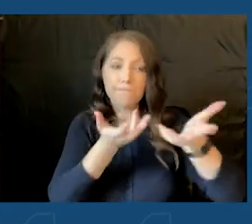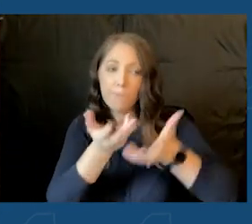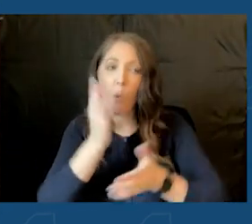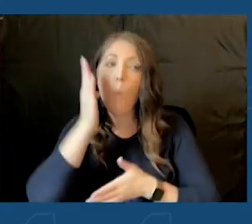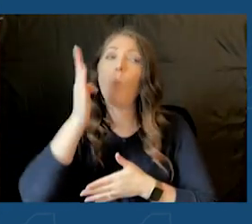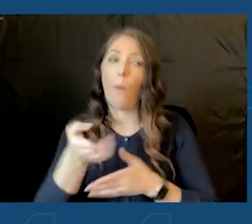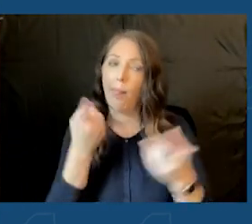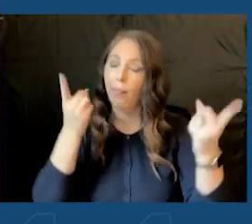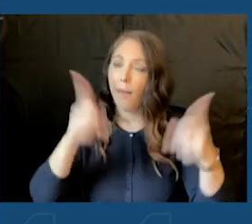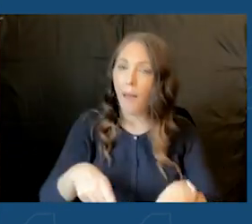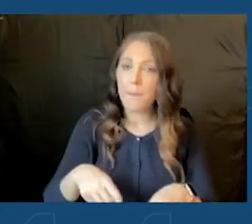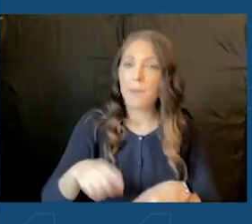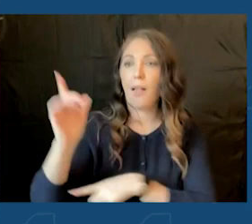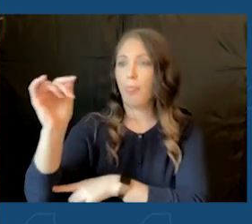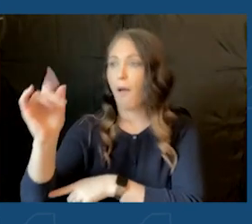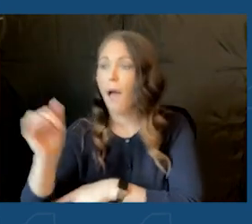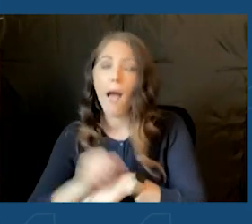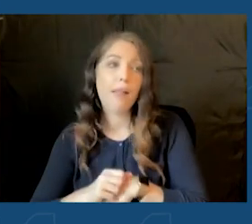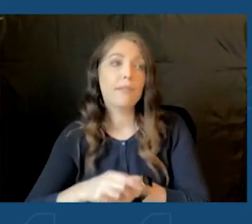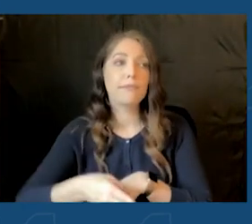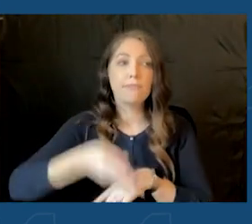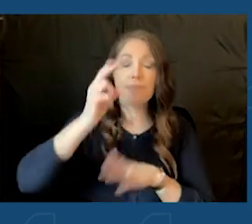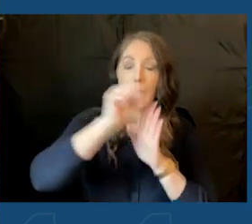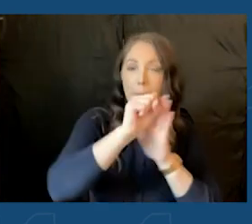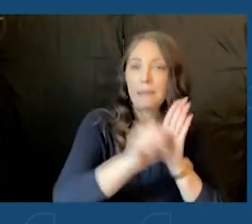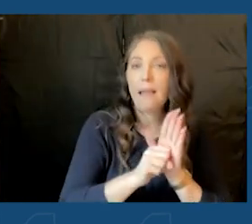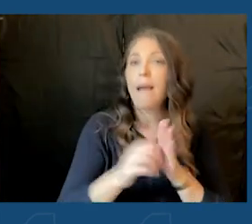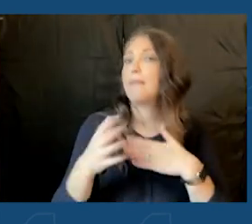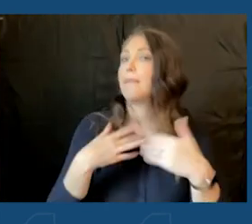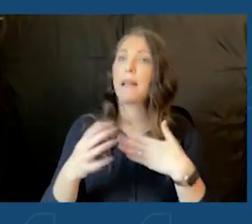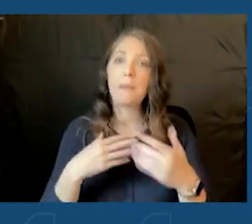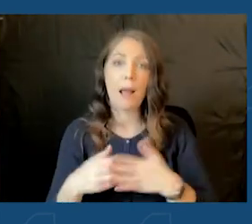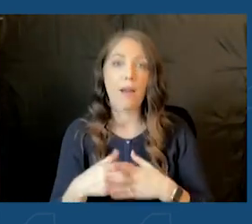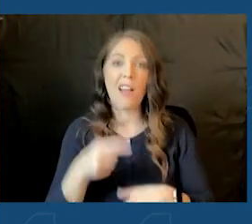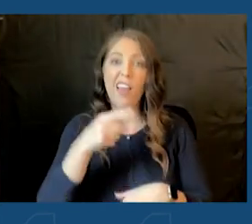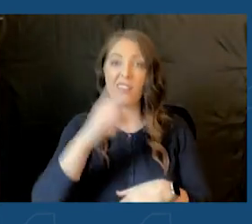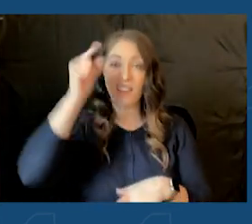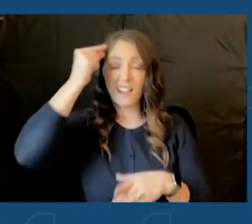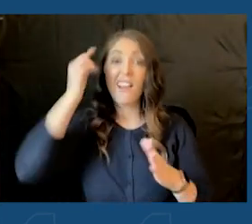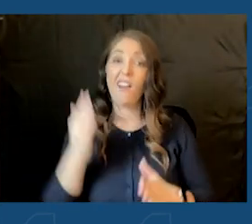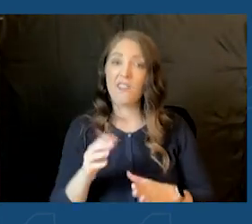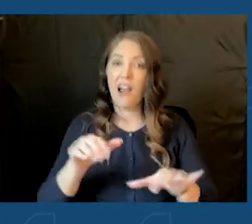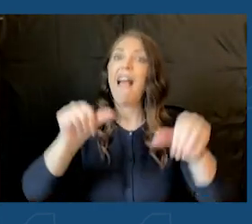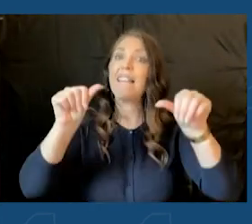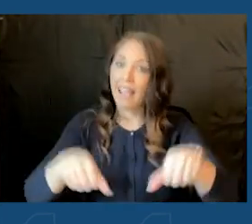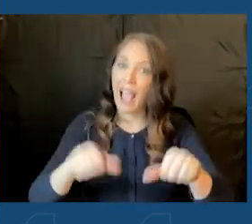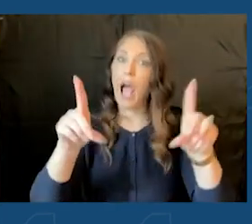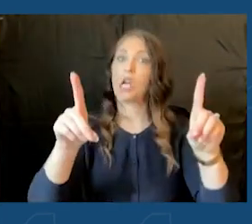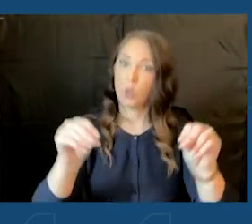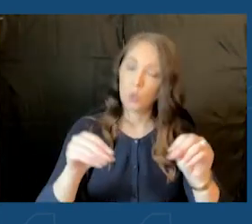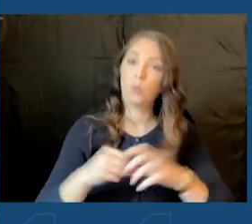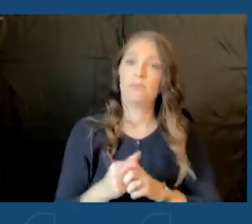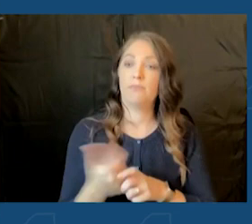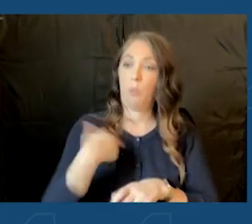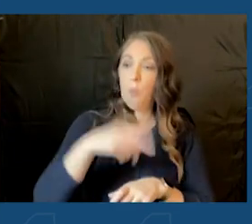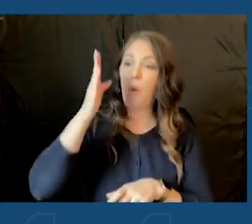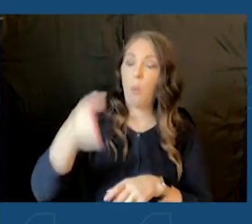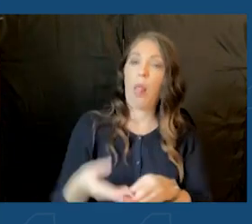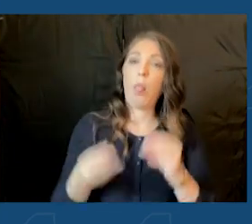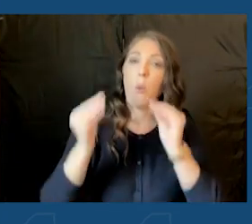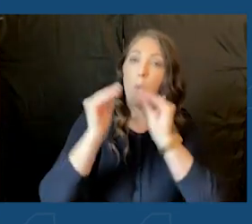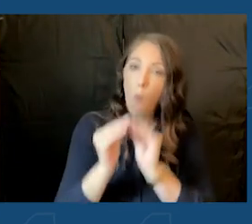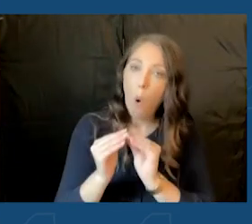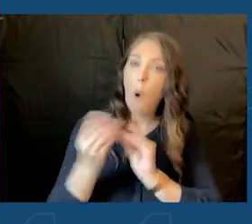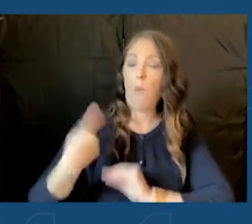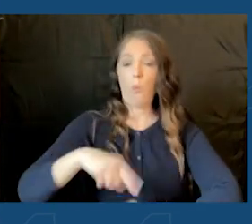upstate, wherever it is. This is the can-do governor. And I'm going to tell you something, we're going to do more. And we're going to be proud to be standing at every